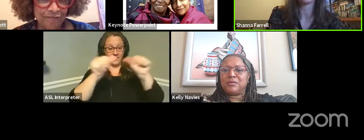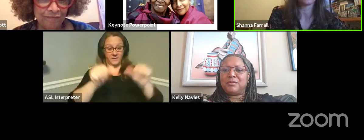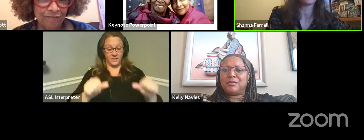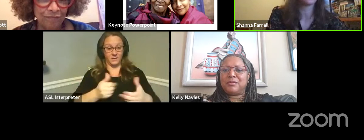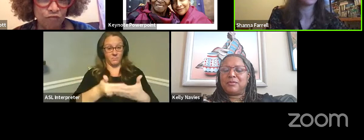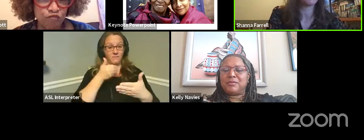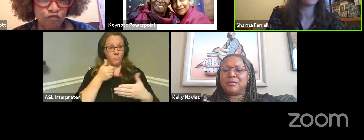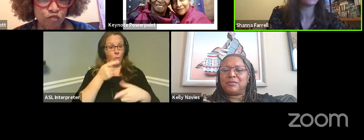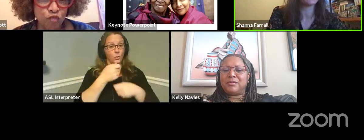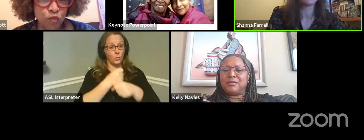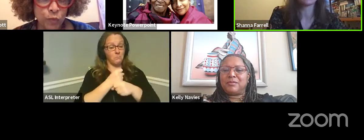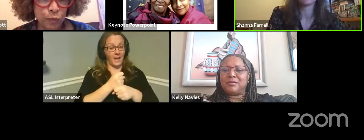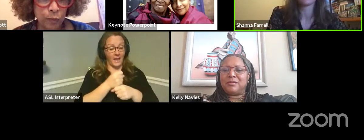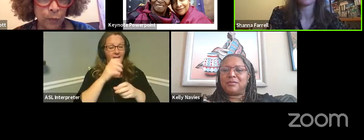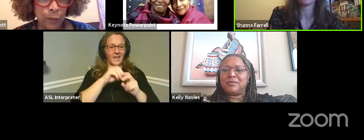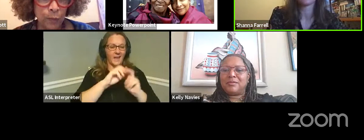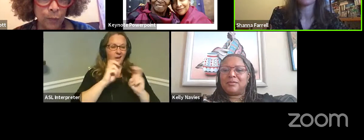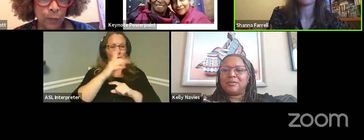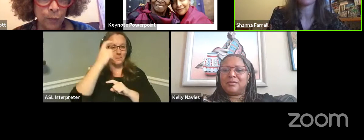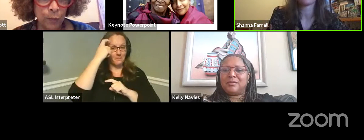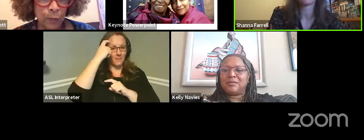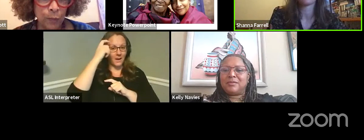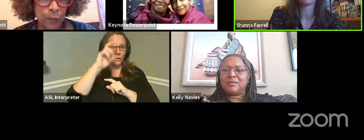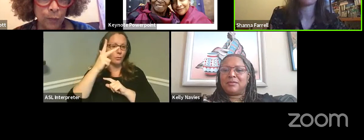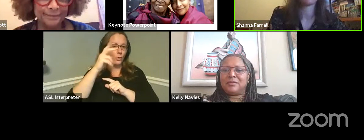and just follow what emerges?